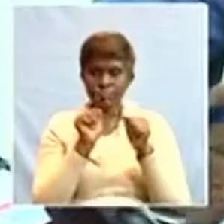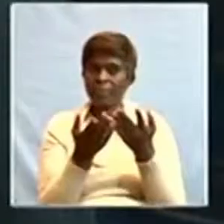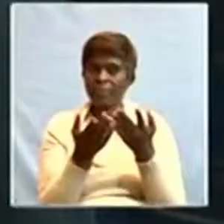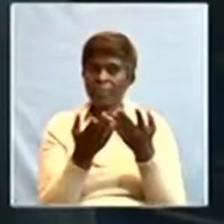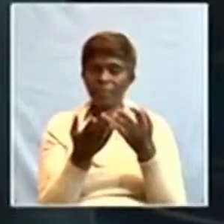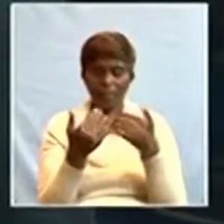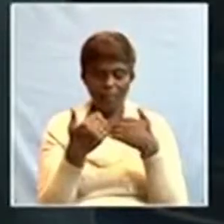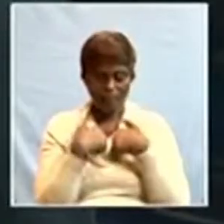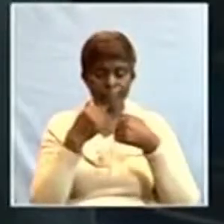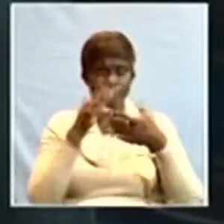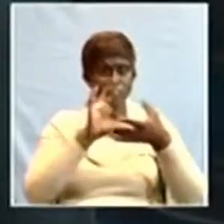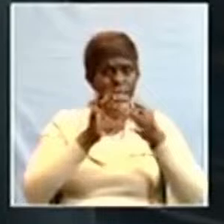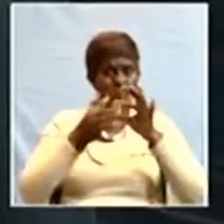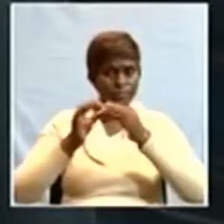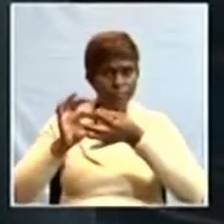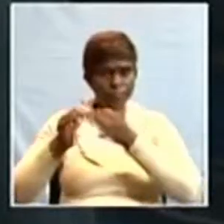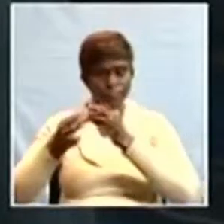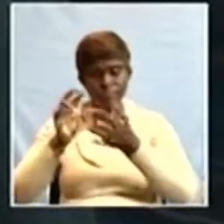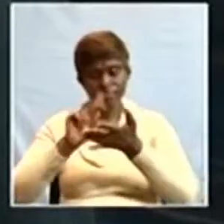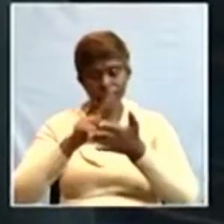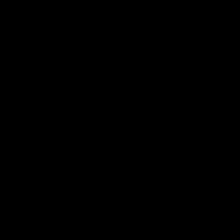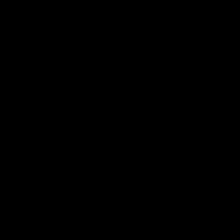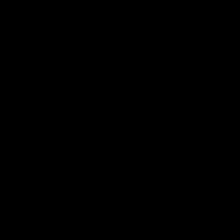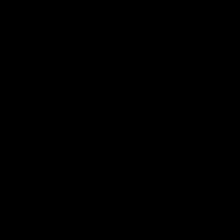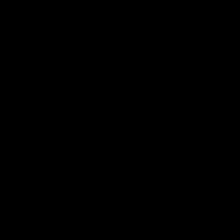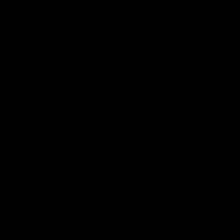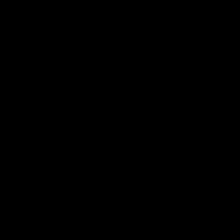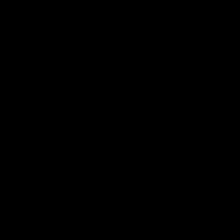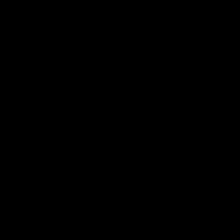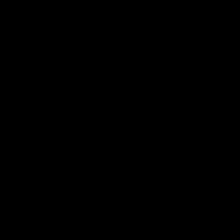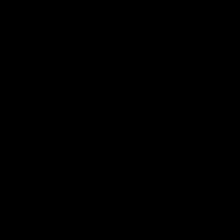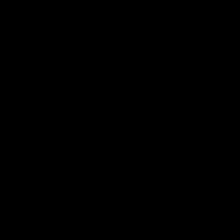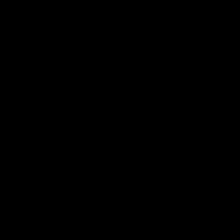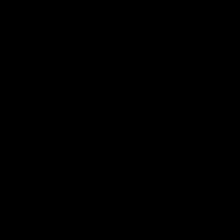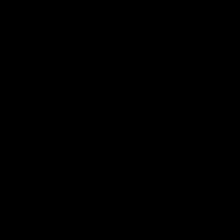Linking programs or the